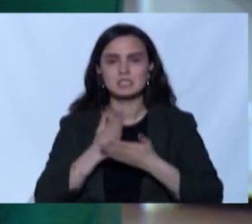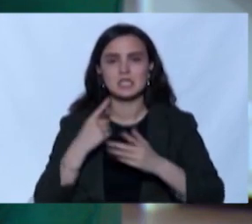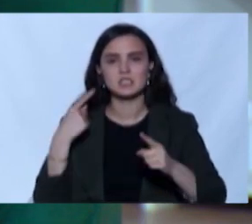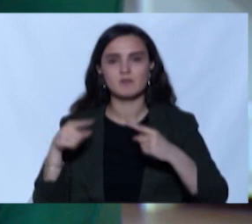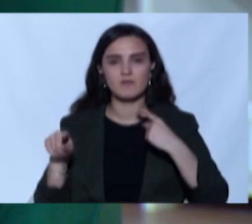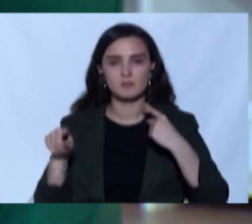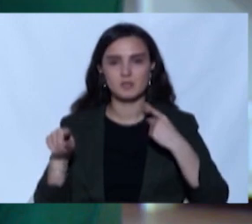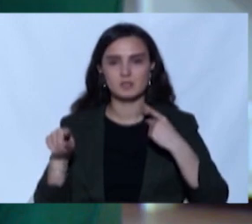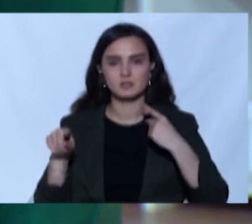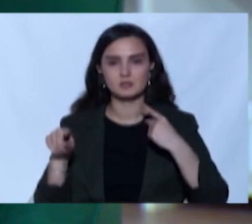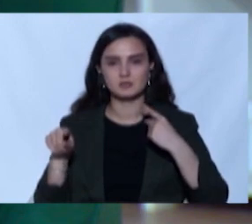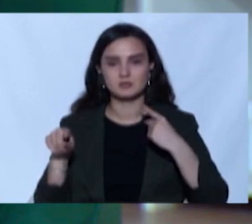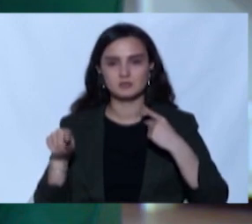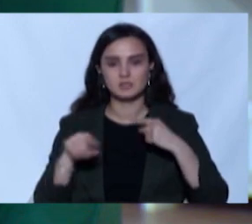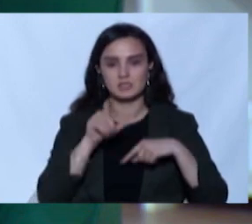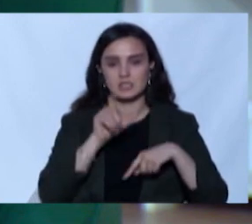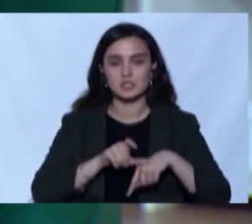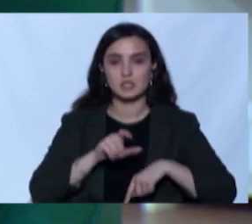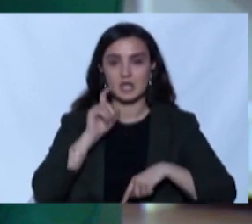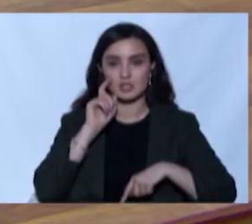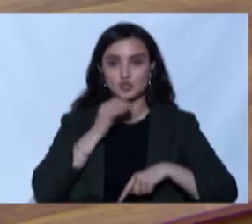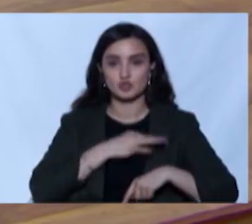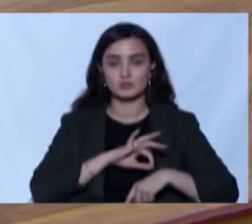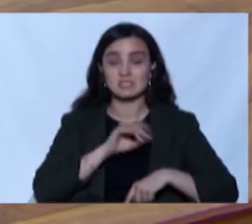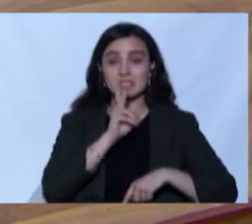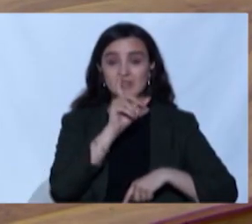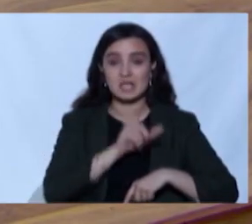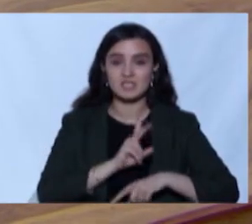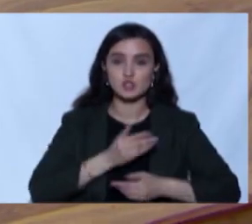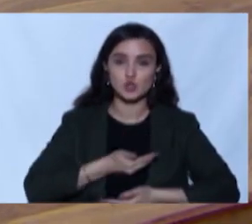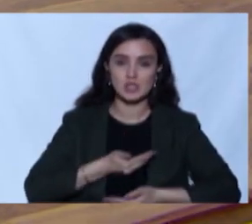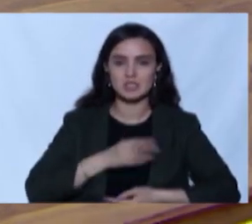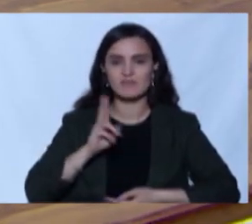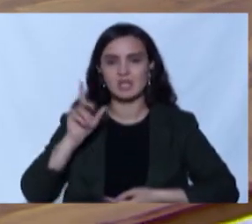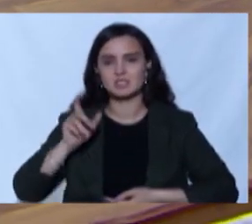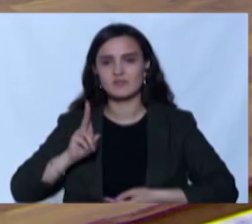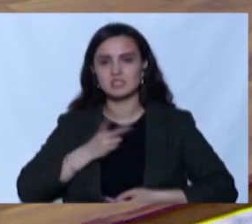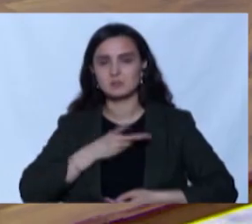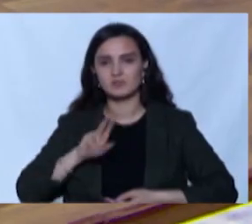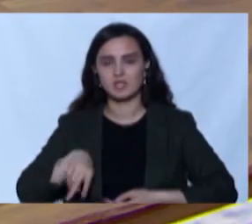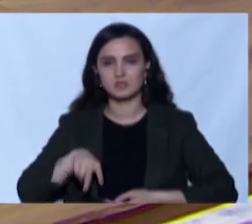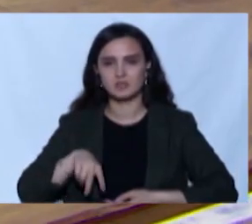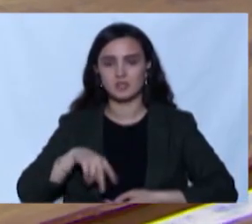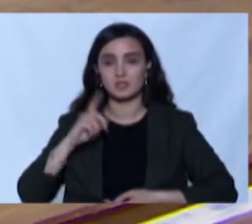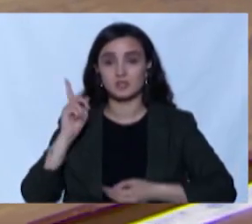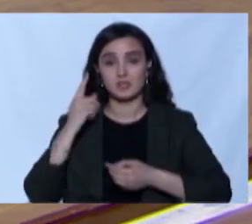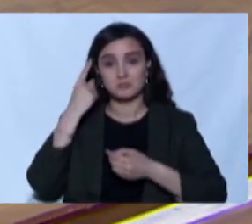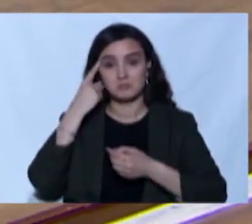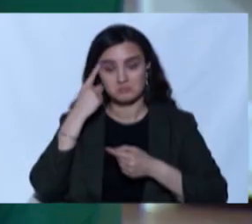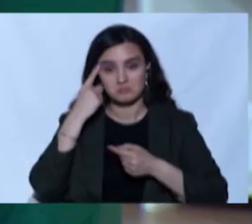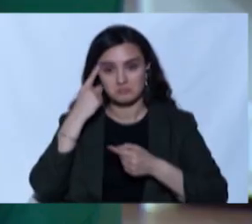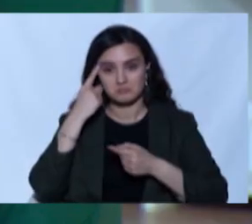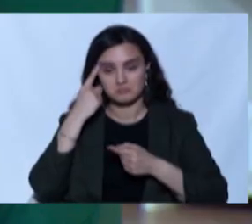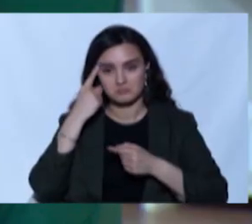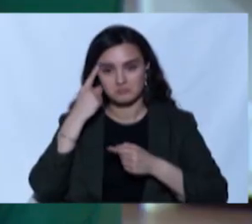difference between someone who's alive and someone who is dead? And he pursues this idea so